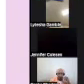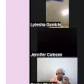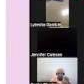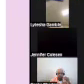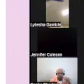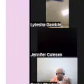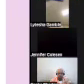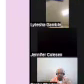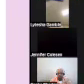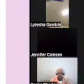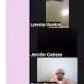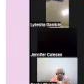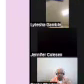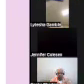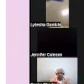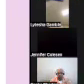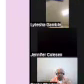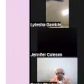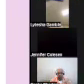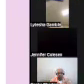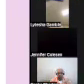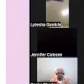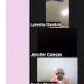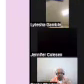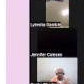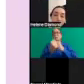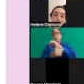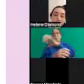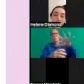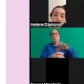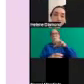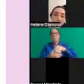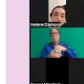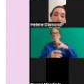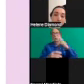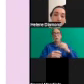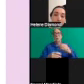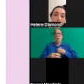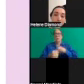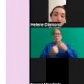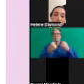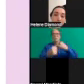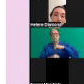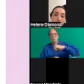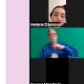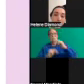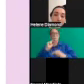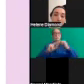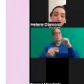not least, learn strategies to advocate for inclusivity and to foster resilience in our unique